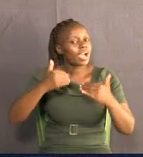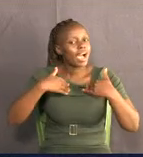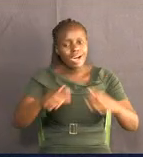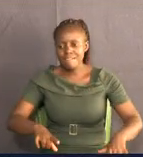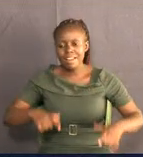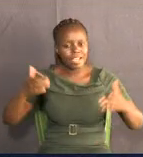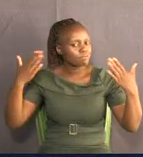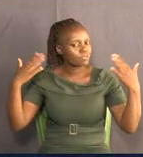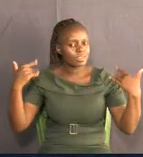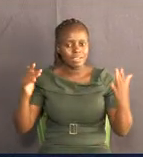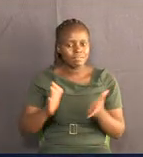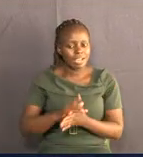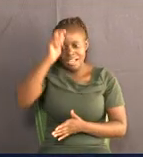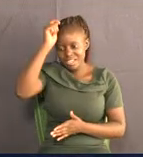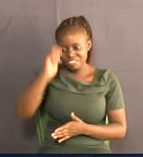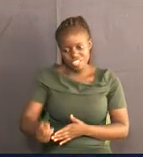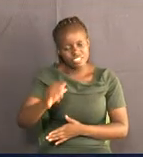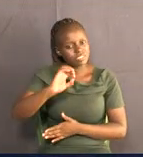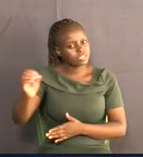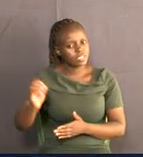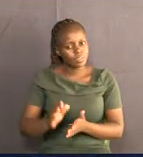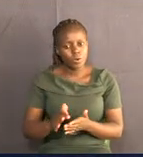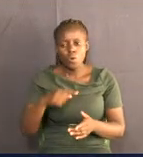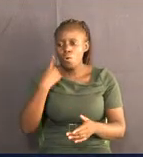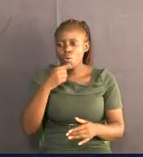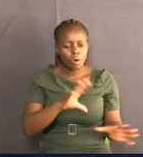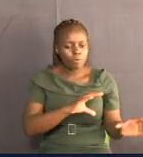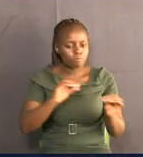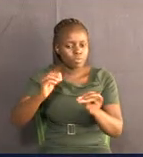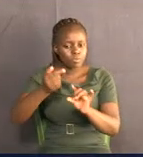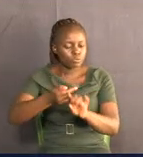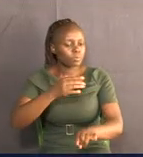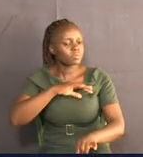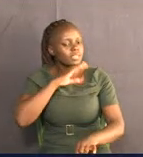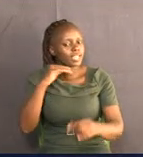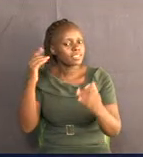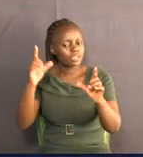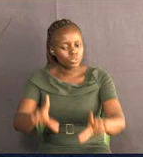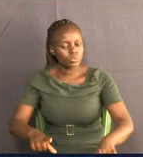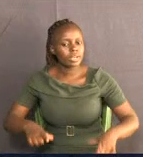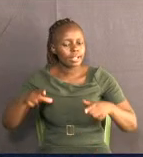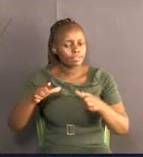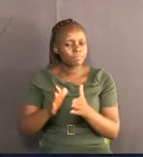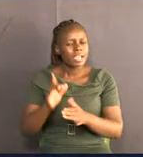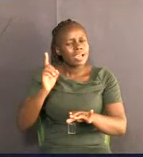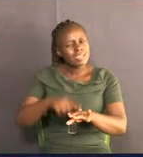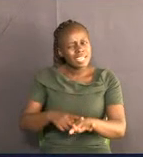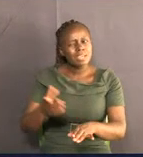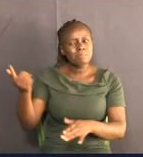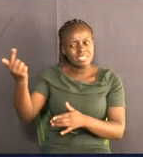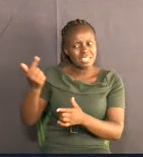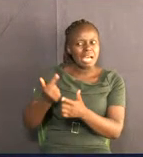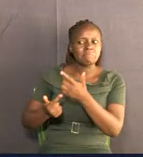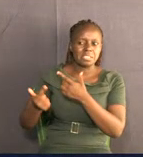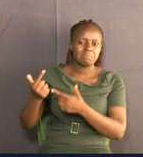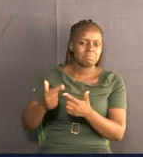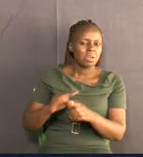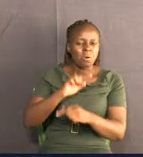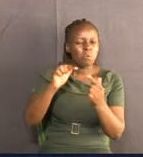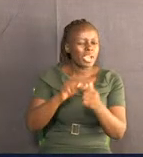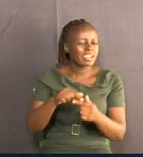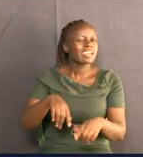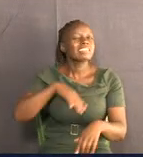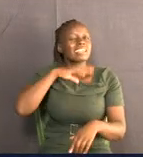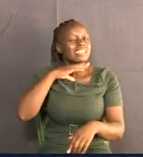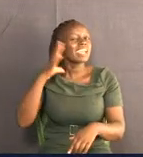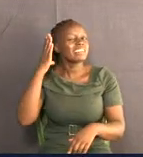not be judged, but has crossed over from death to life. Very truly, I tell you, a time is coming and has now come when the dead will hear the